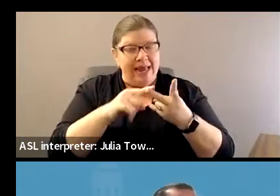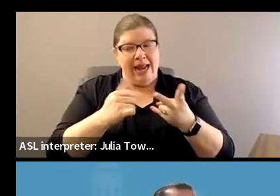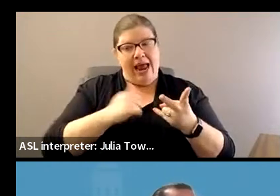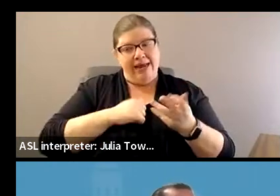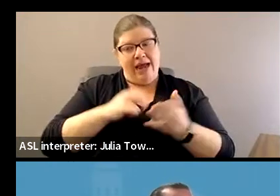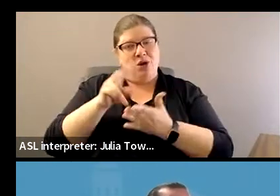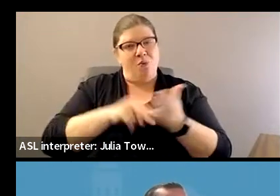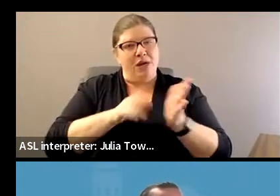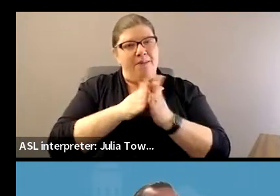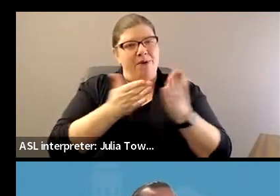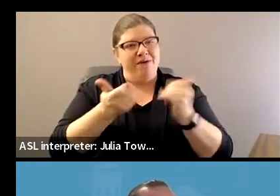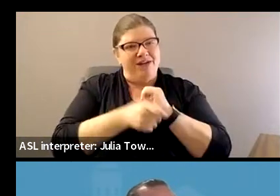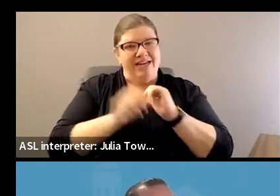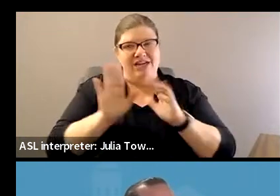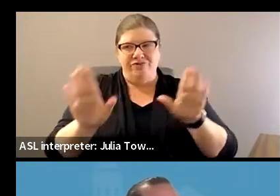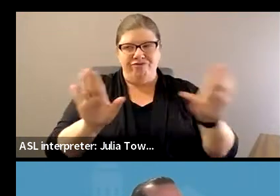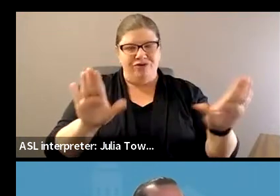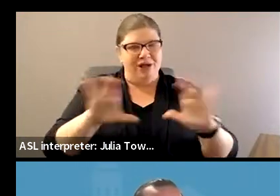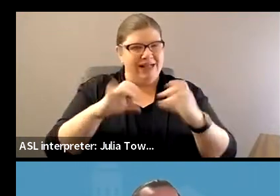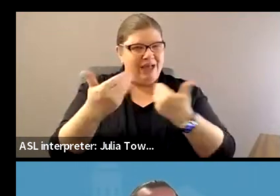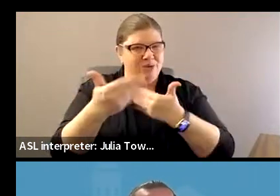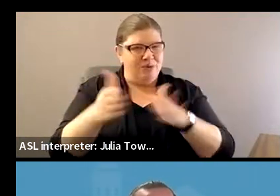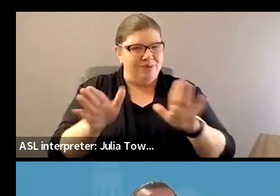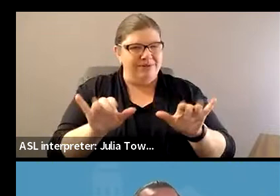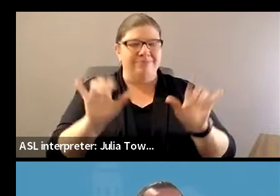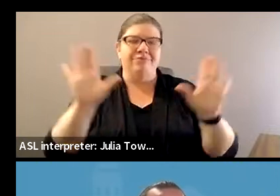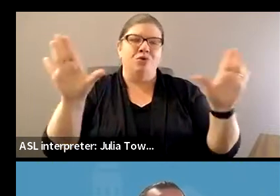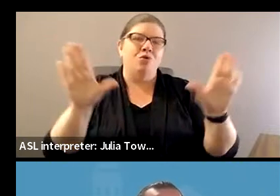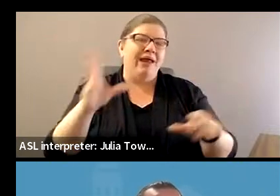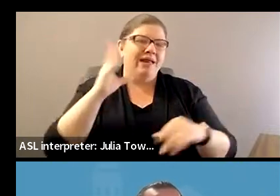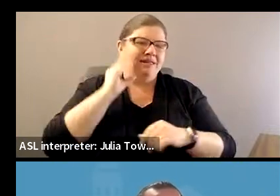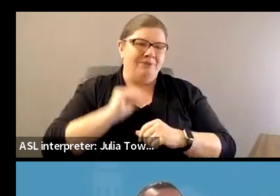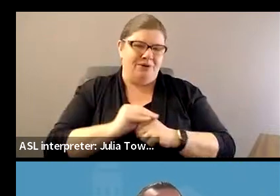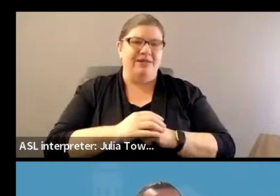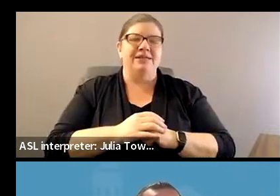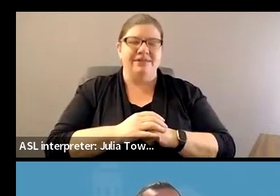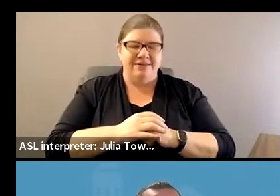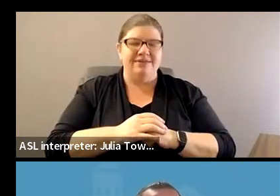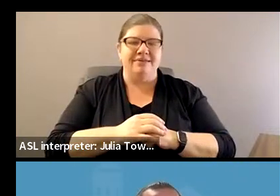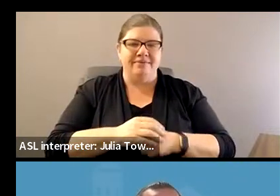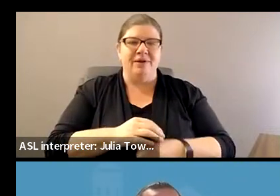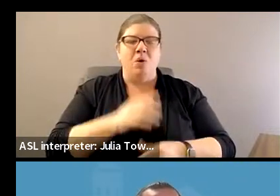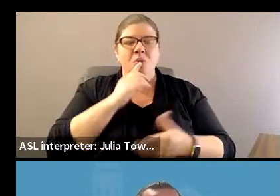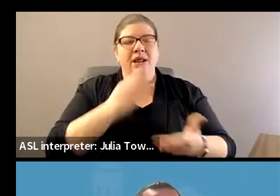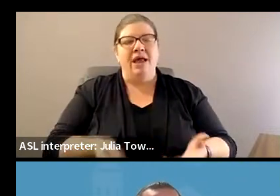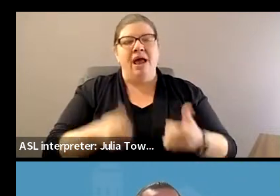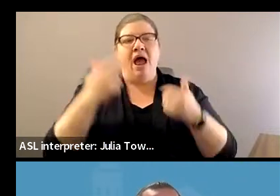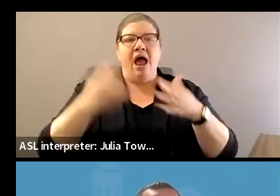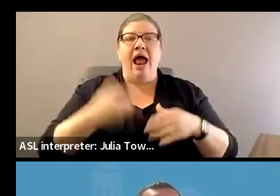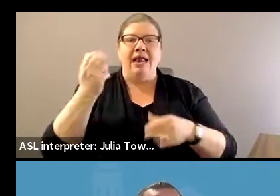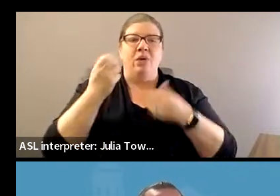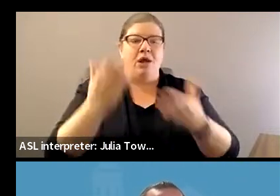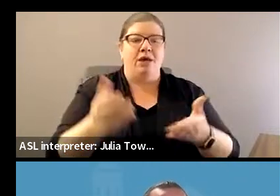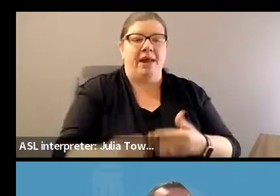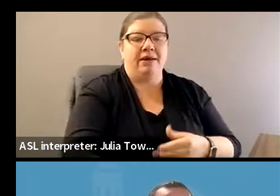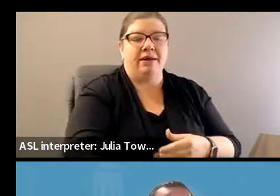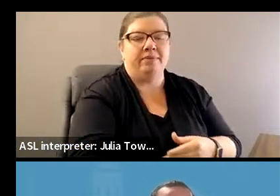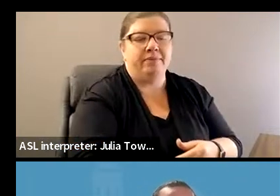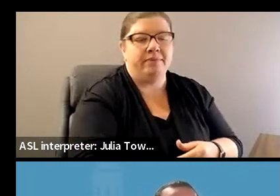book for each of those 2 classes as well. And it was a great experience. I highly recommend it.